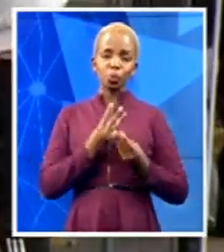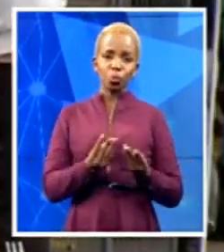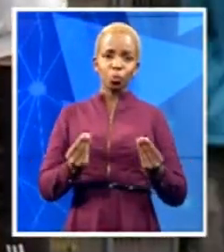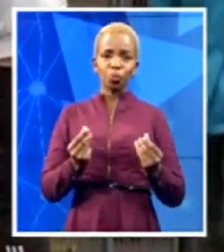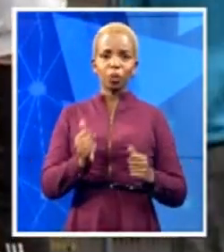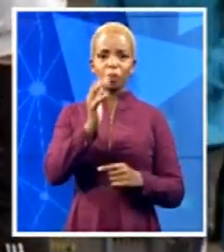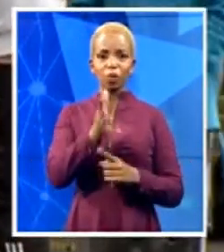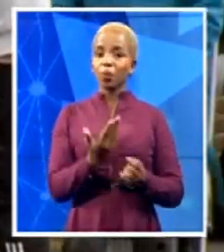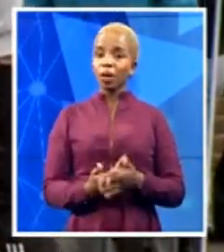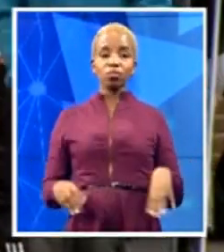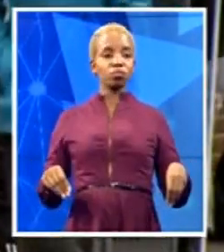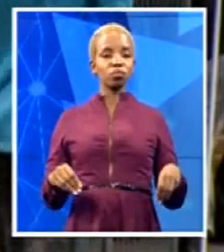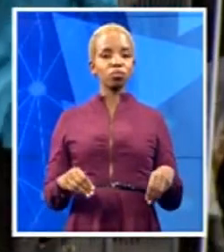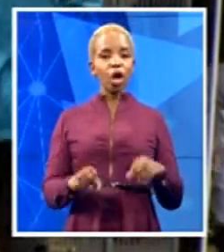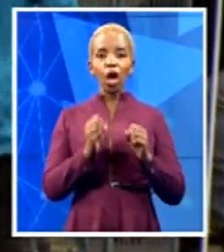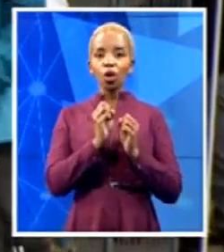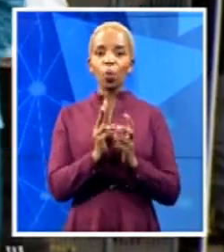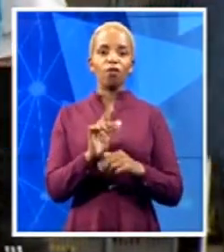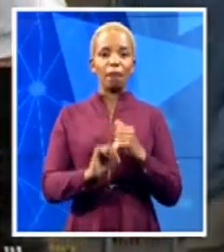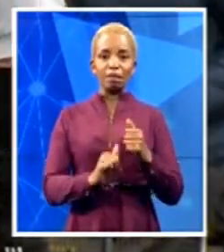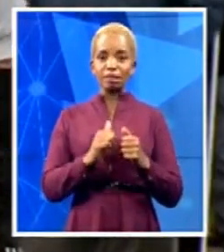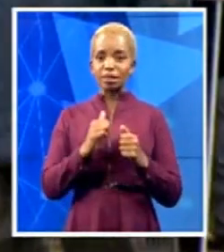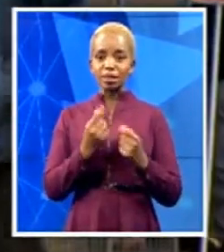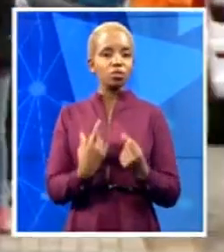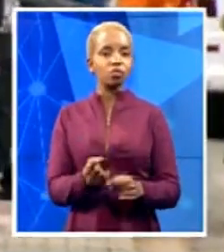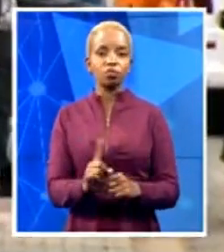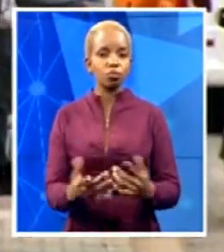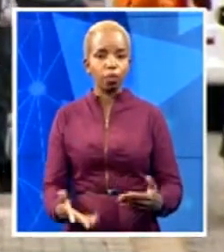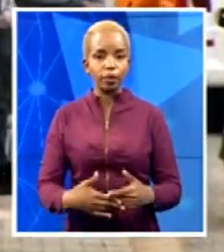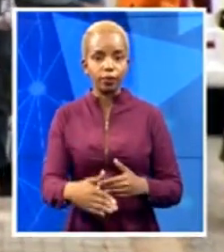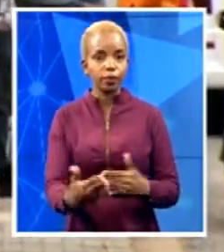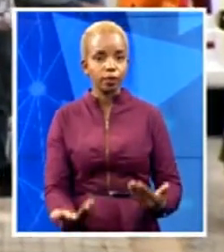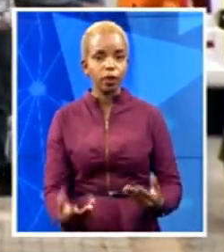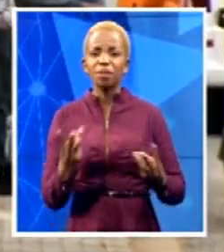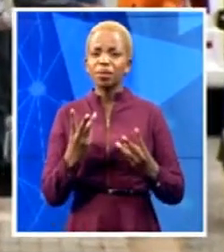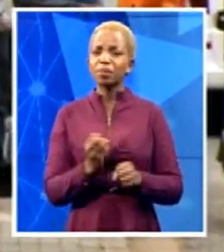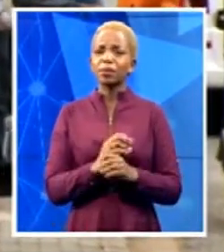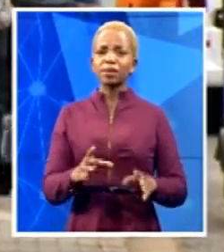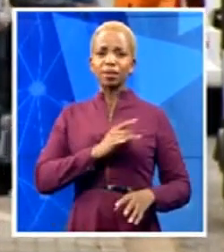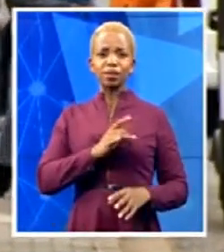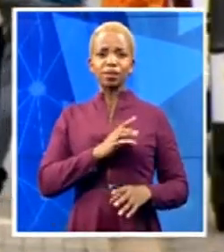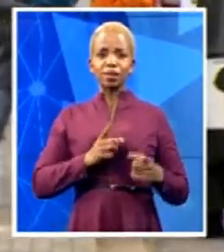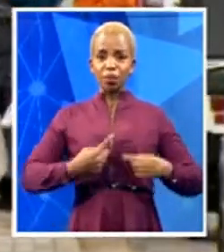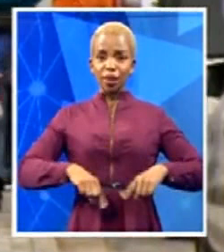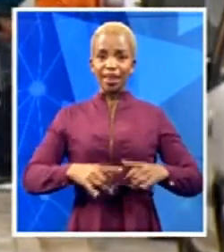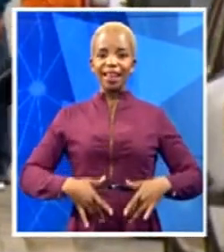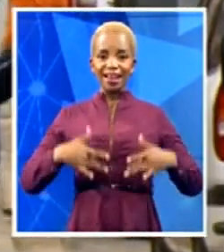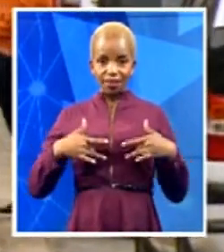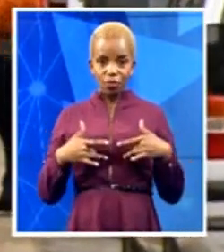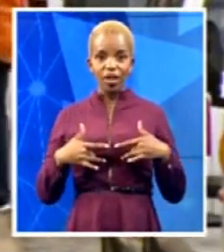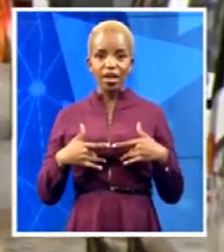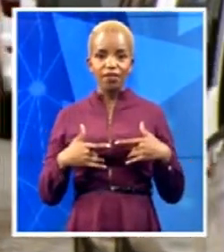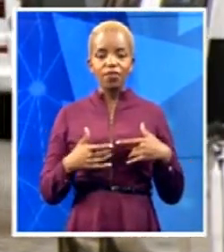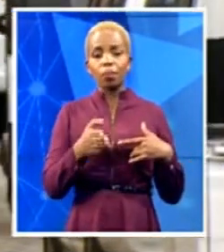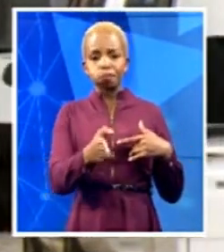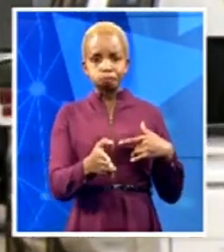what? So we now have to start preparing. How are we going to live with the virus in a way in which we don't aggravate the situation, but we mitigate